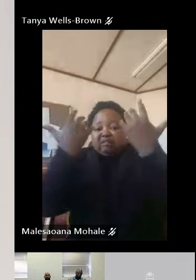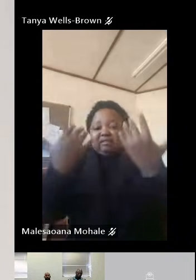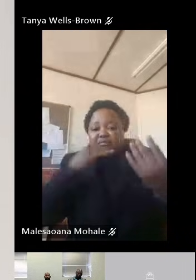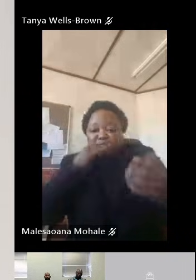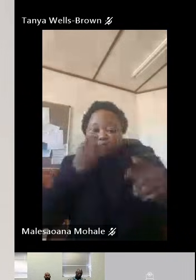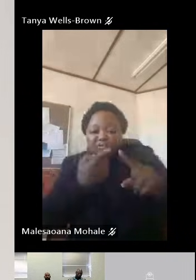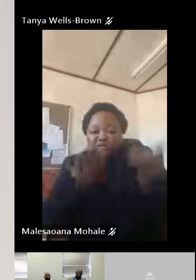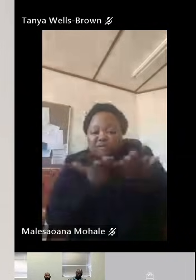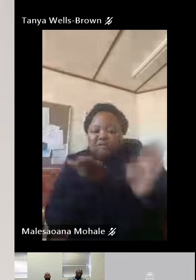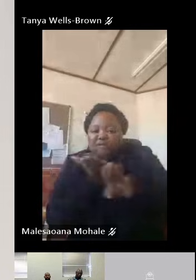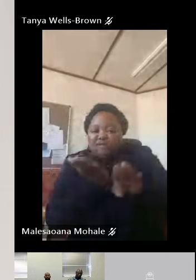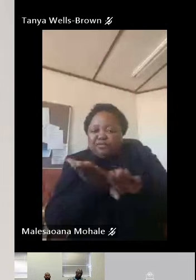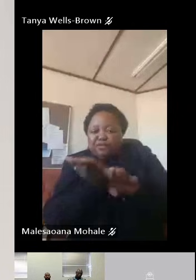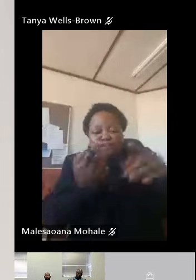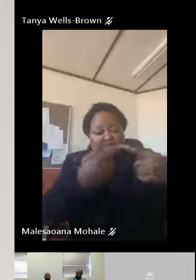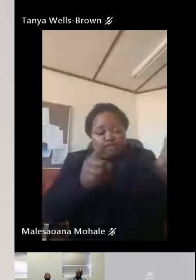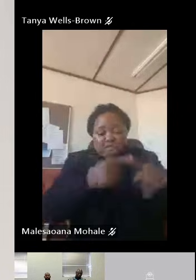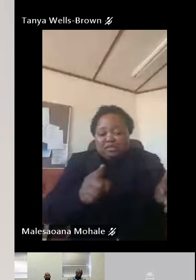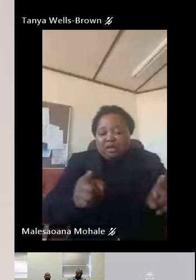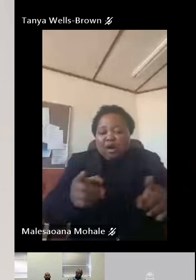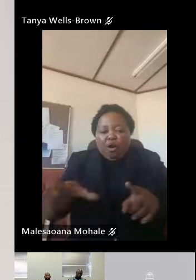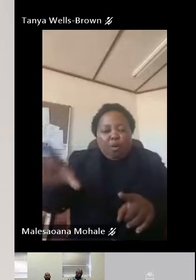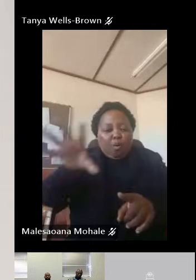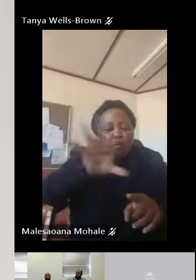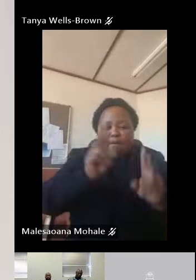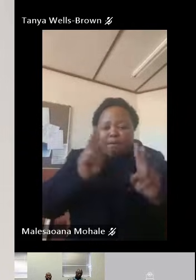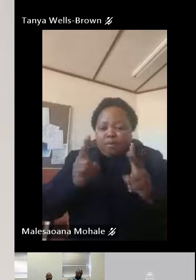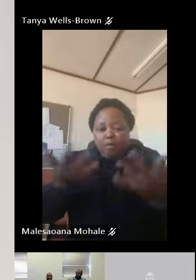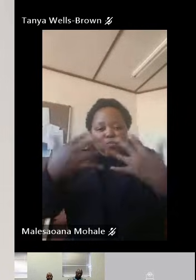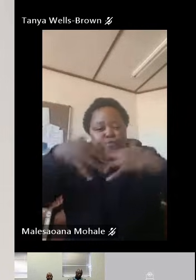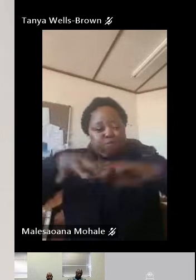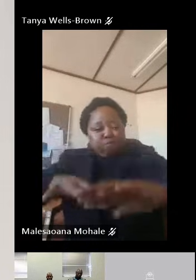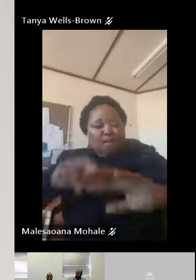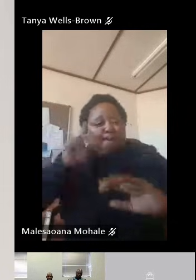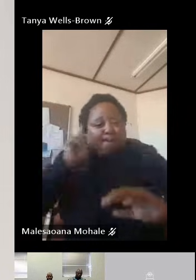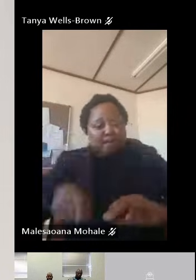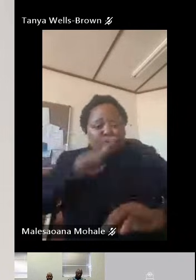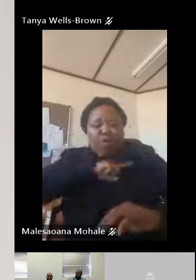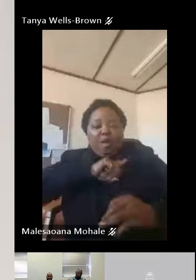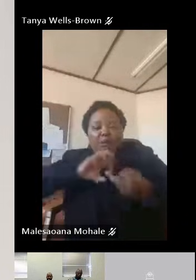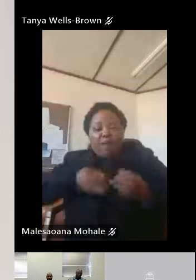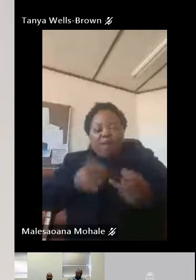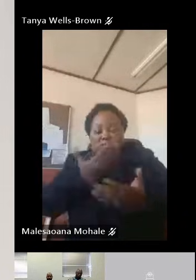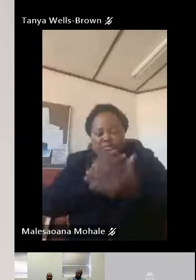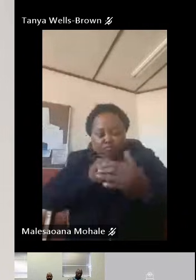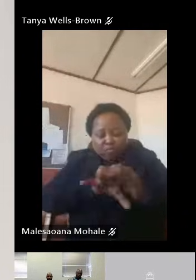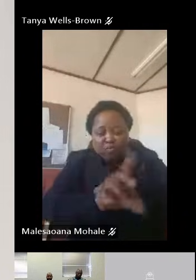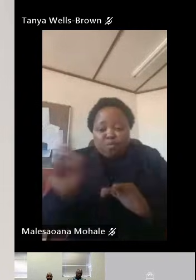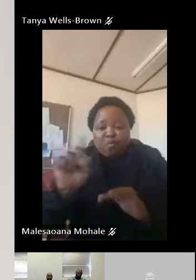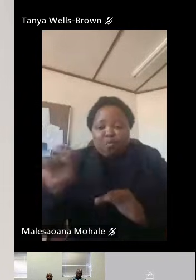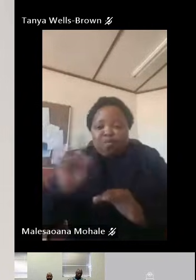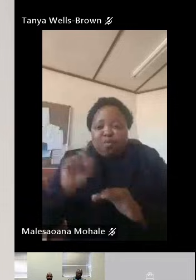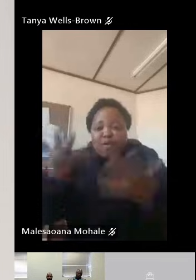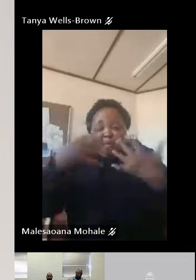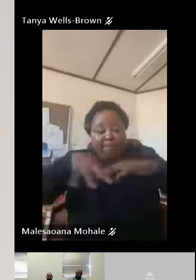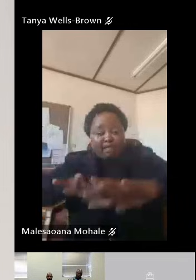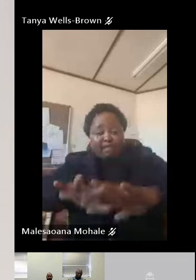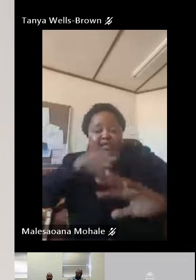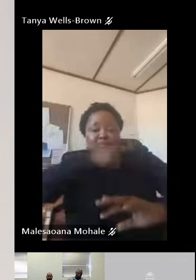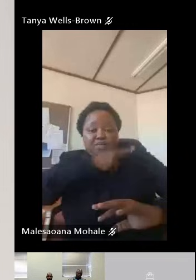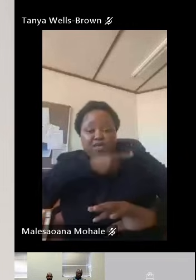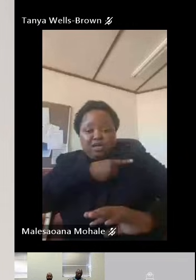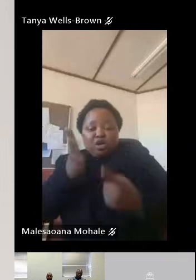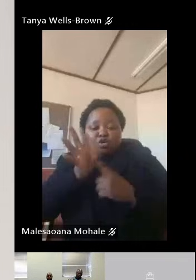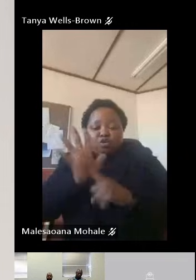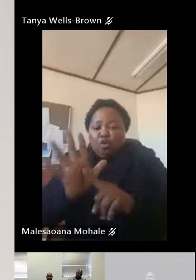everyone has to be included, as what we are trying to push for is mainstreaming gender, ensuring that every group within